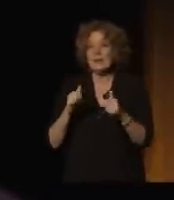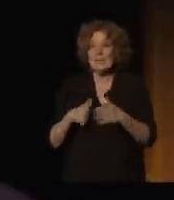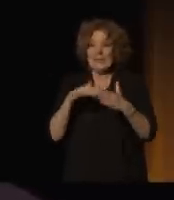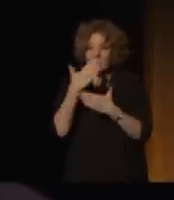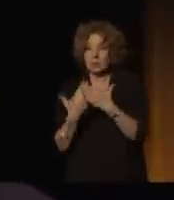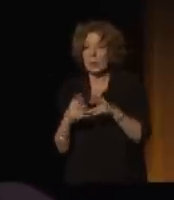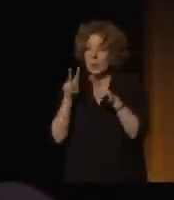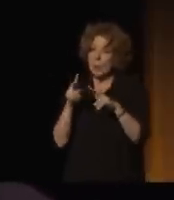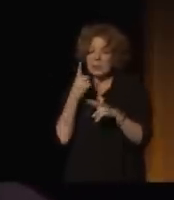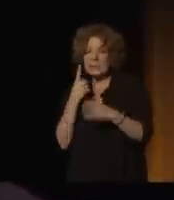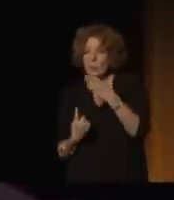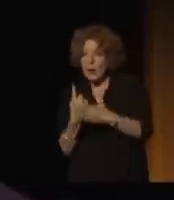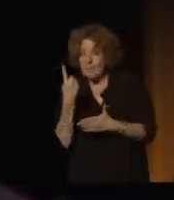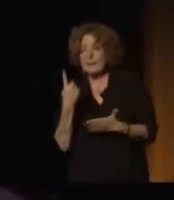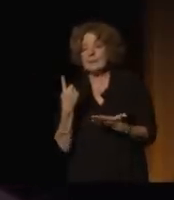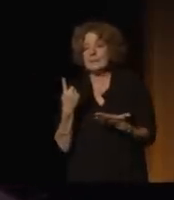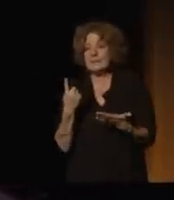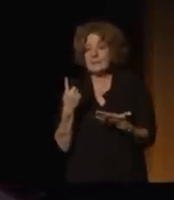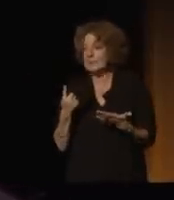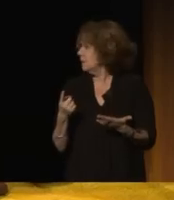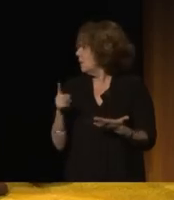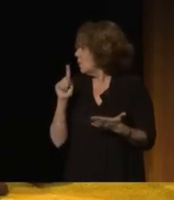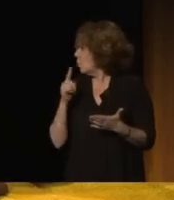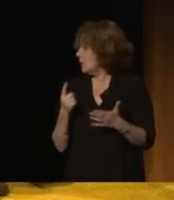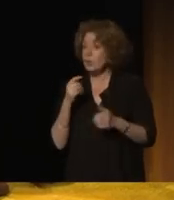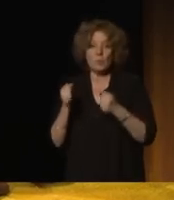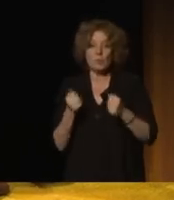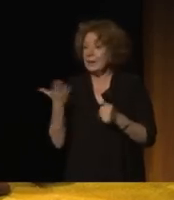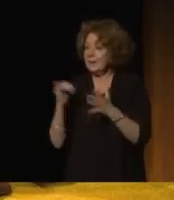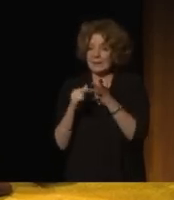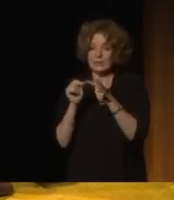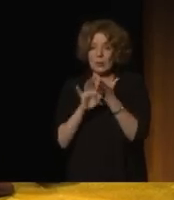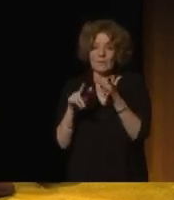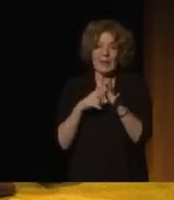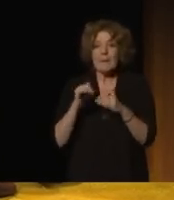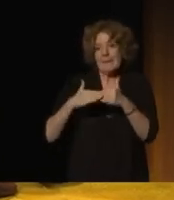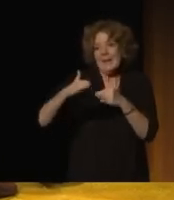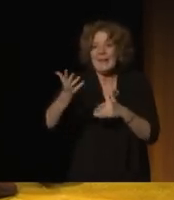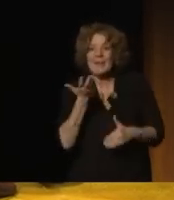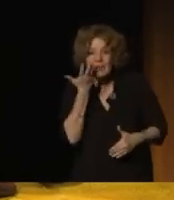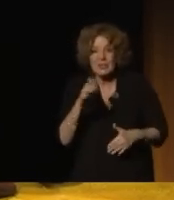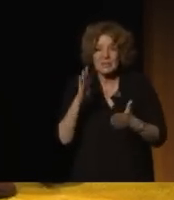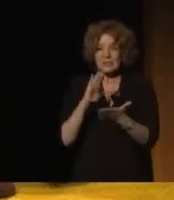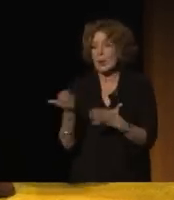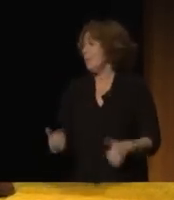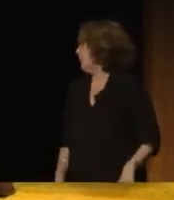watch, and let's see what happens in this election. Are you going to run, Sophia? Oh, someday, sure. Yeah, as